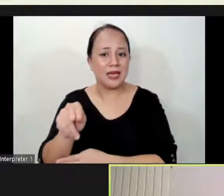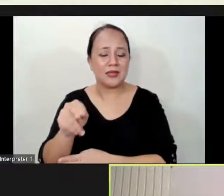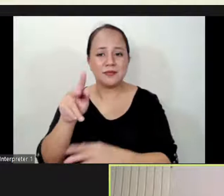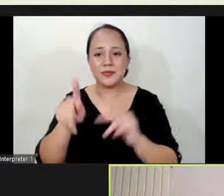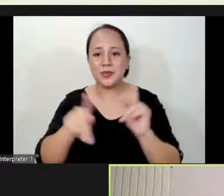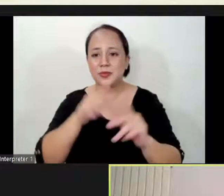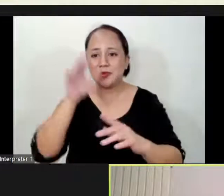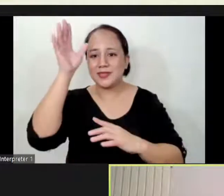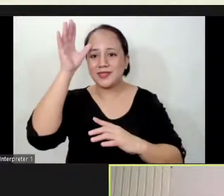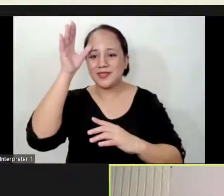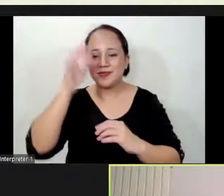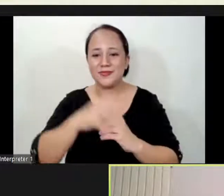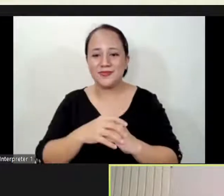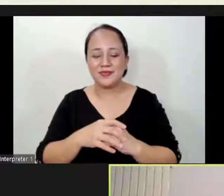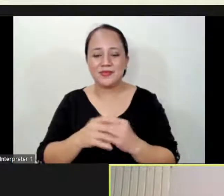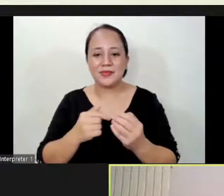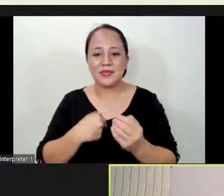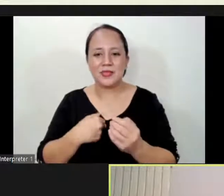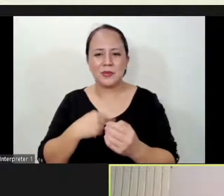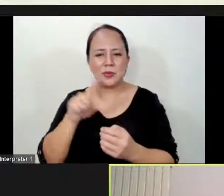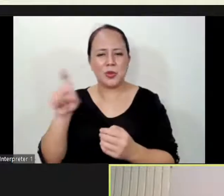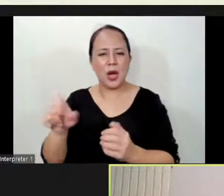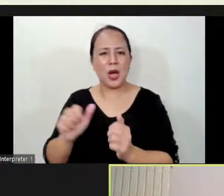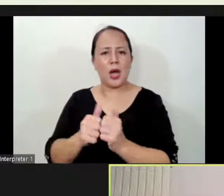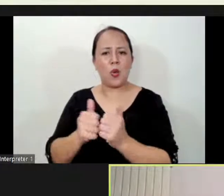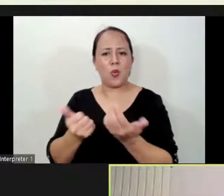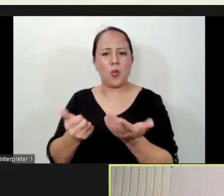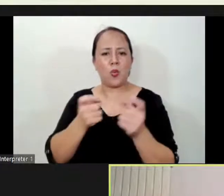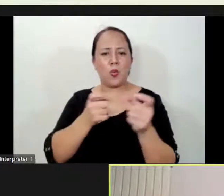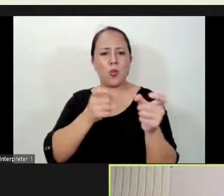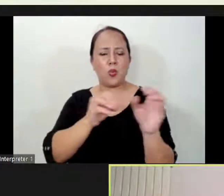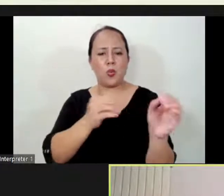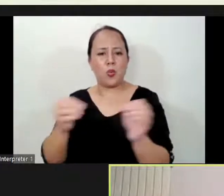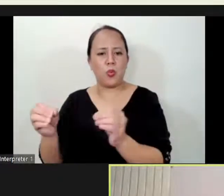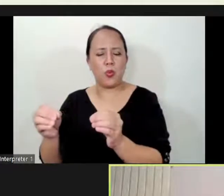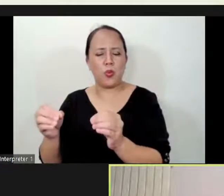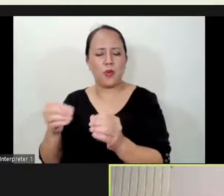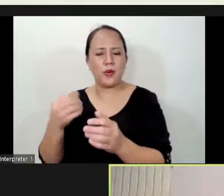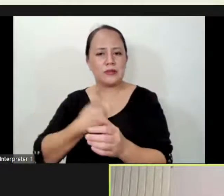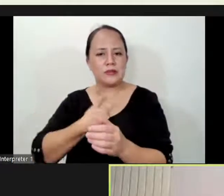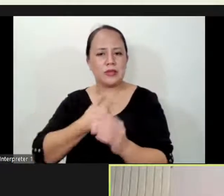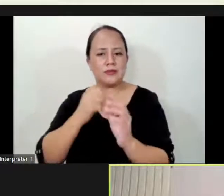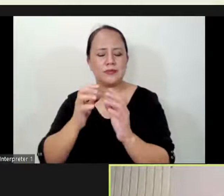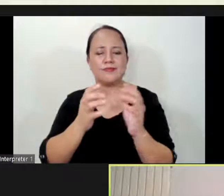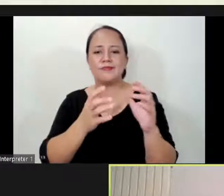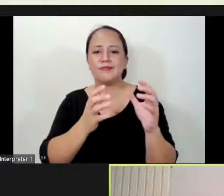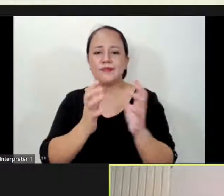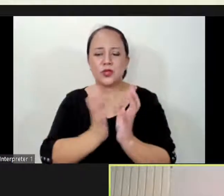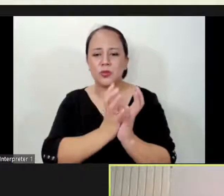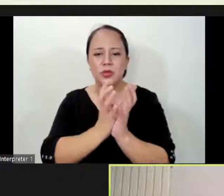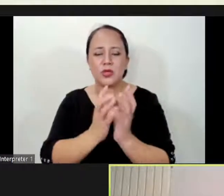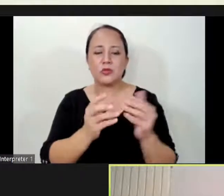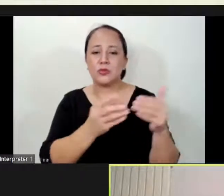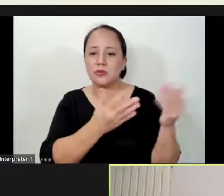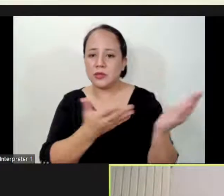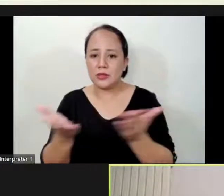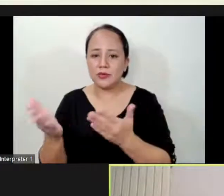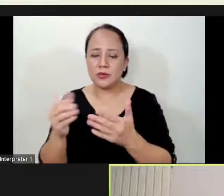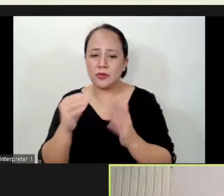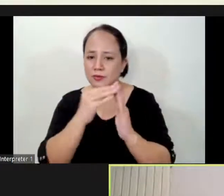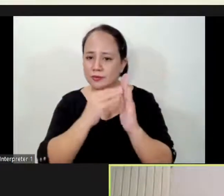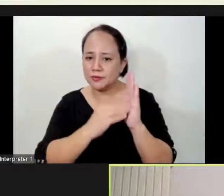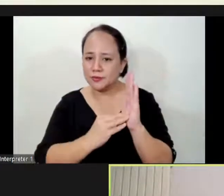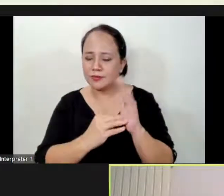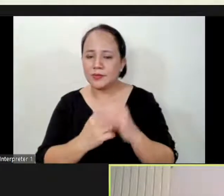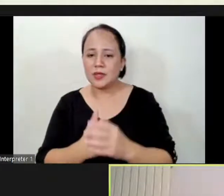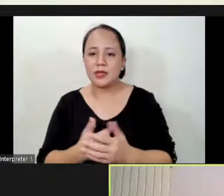with cancer. And the question becomes, how do we organize ourselves as a community to deliver on that agenda? You very clearly set